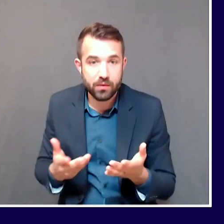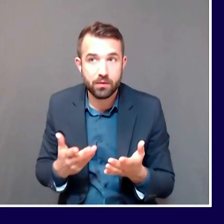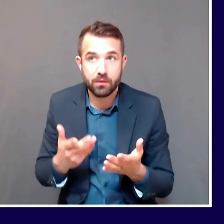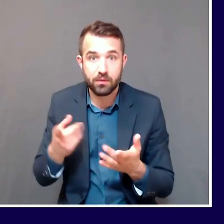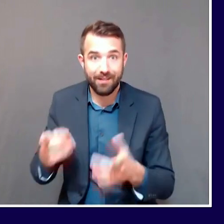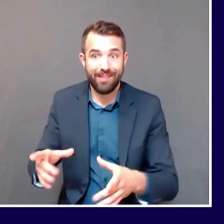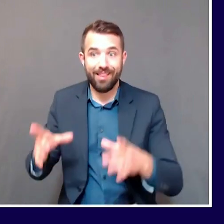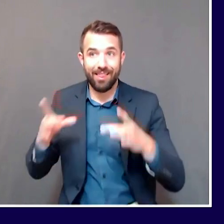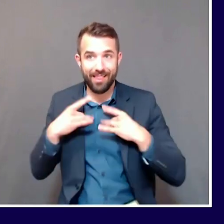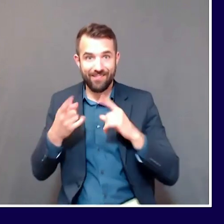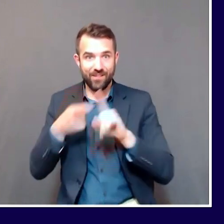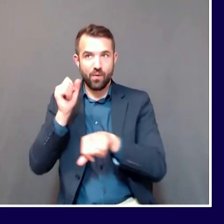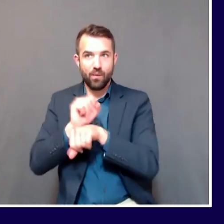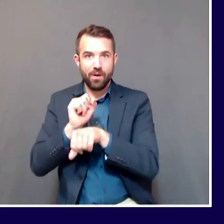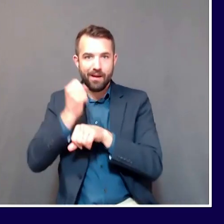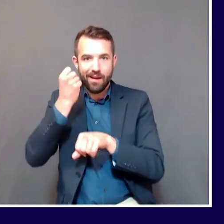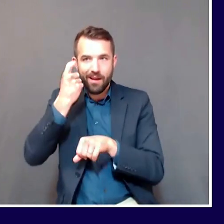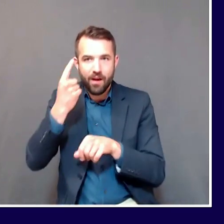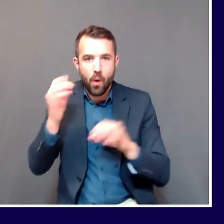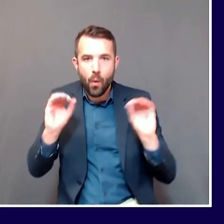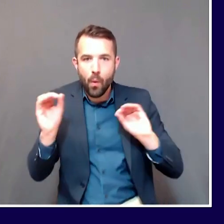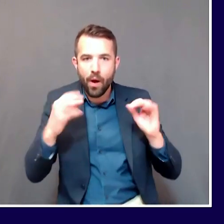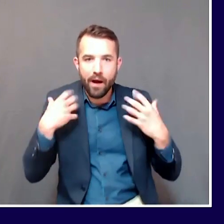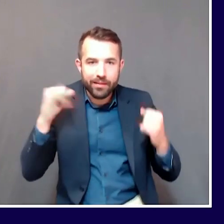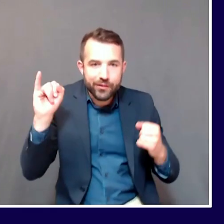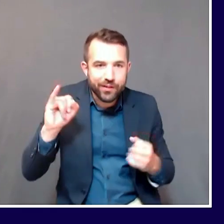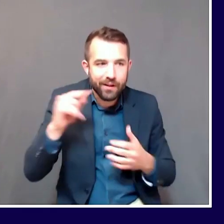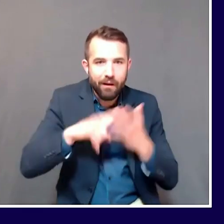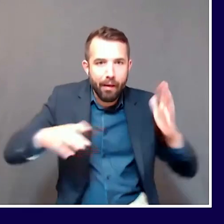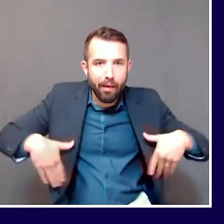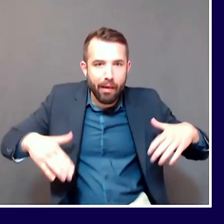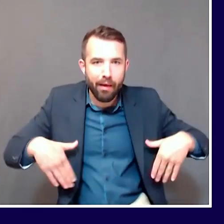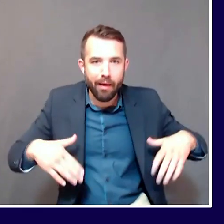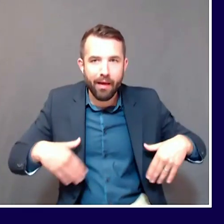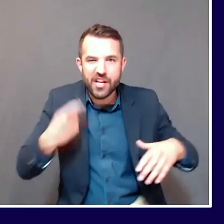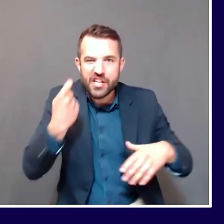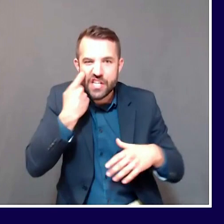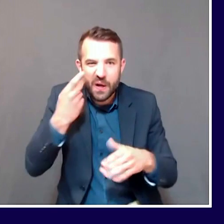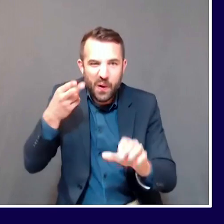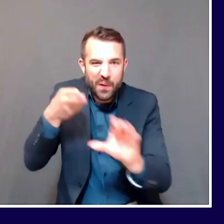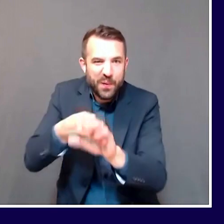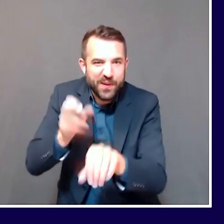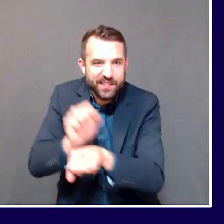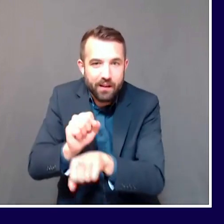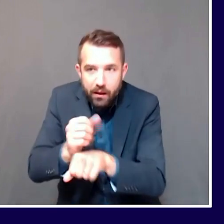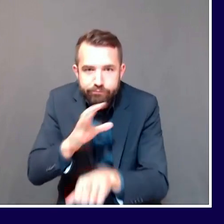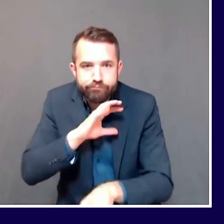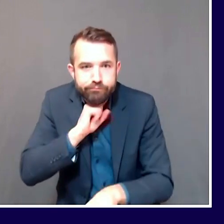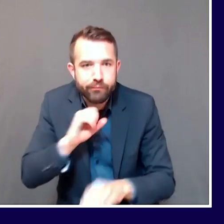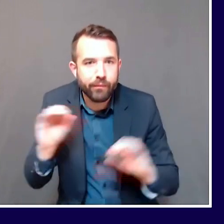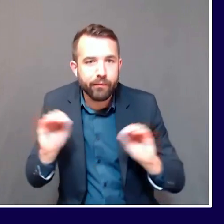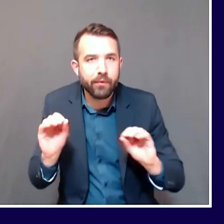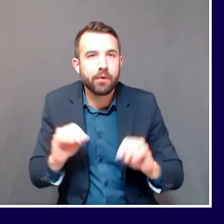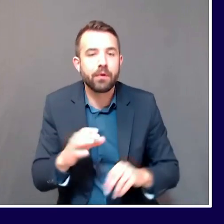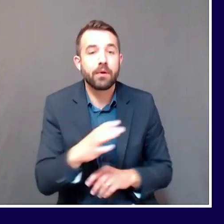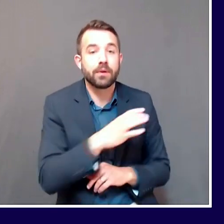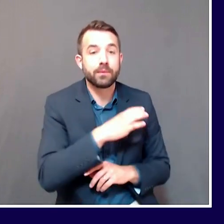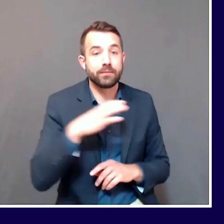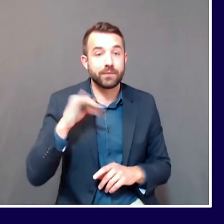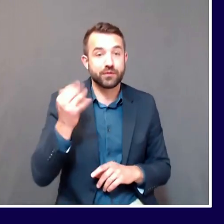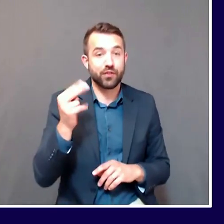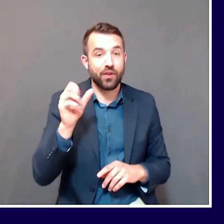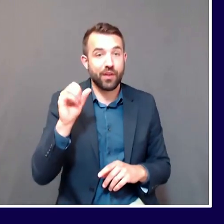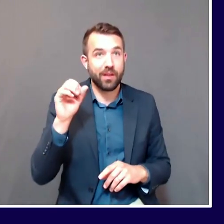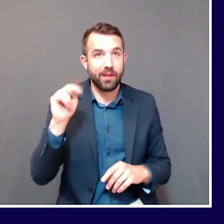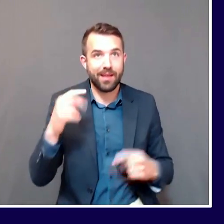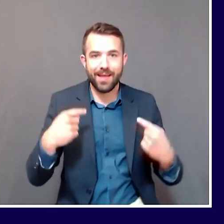don't have health insurance or sick leave? Actually, I'm going to defer that question to Commissioner Lambert. I think she's probably better able to answer that.